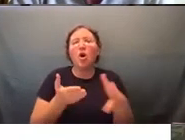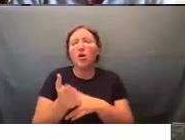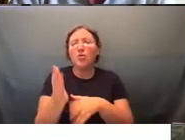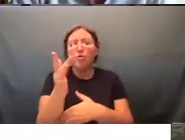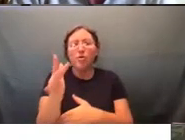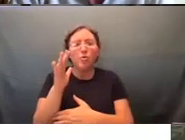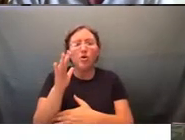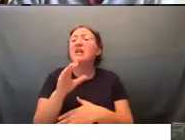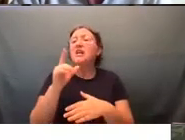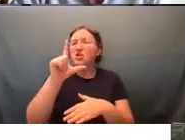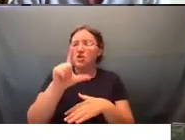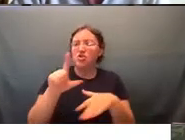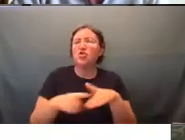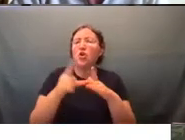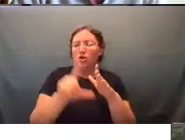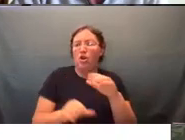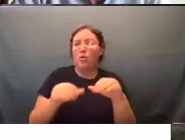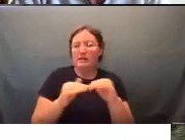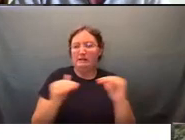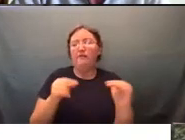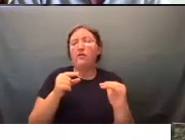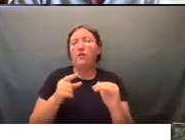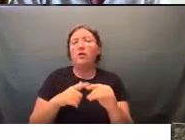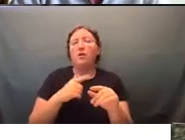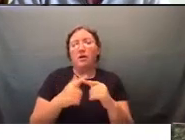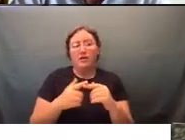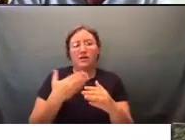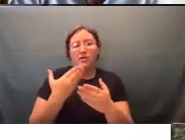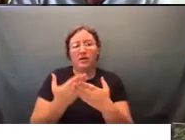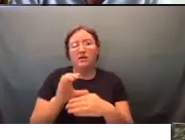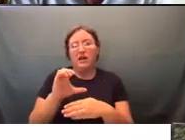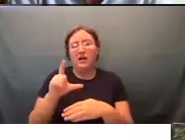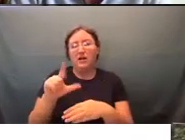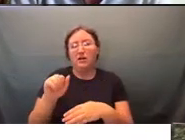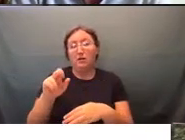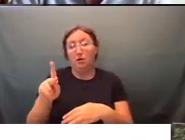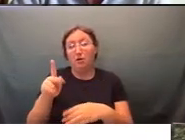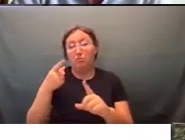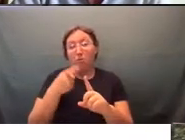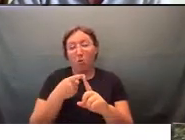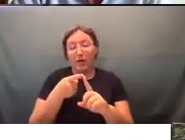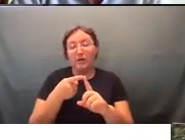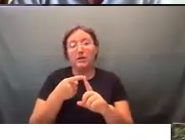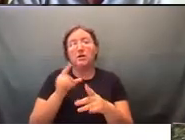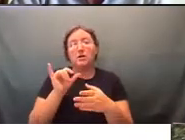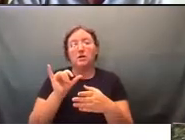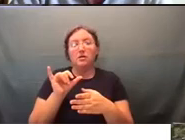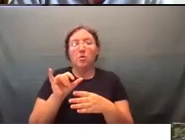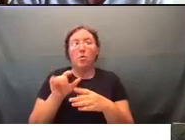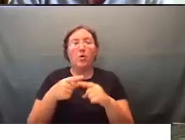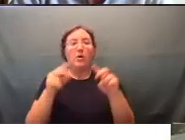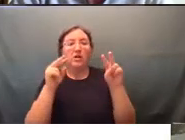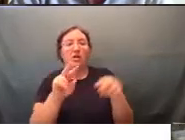lowest elevation, before we reach points like Clark Point, where we're looking out at Vernal